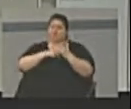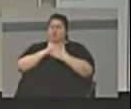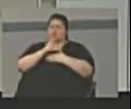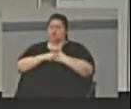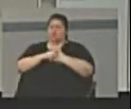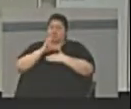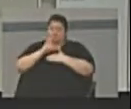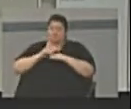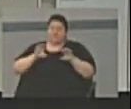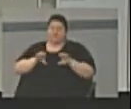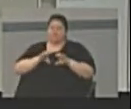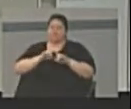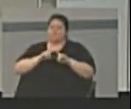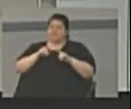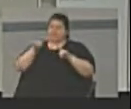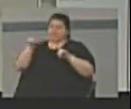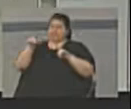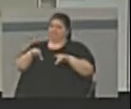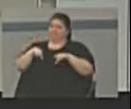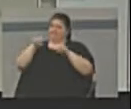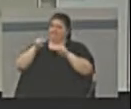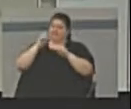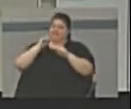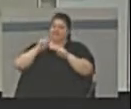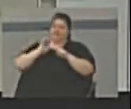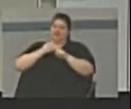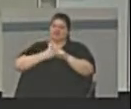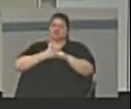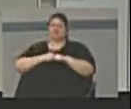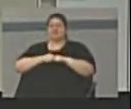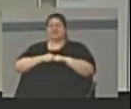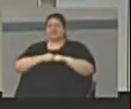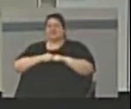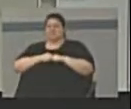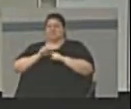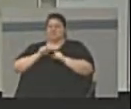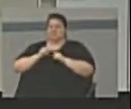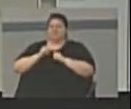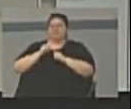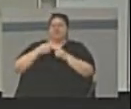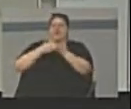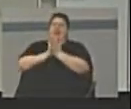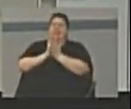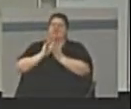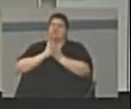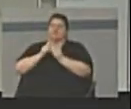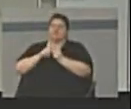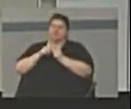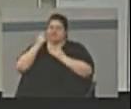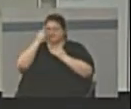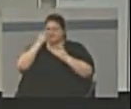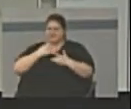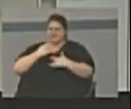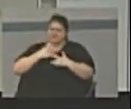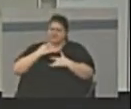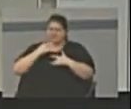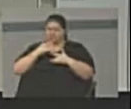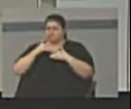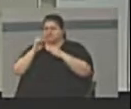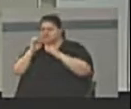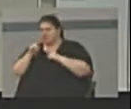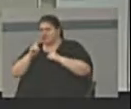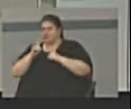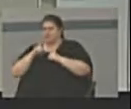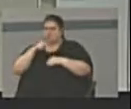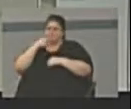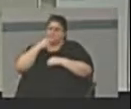for this, but they did it before us, and it asked them to consider everything from education to entertainment to public